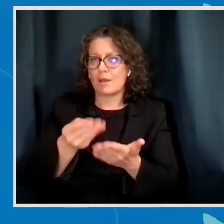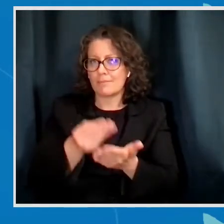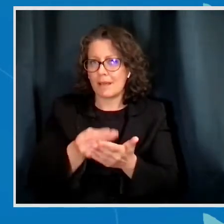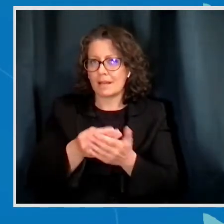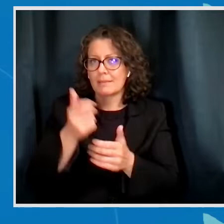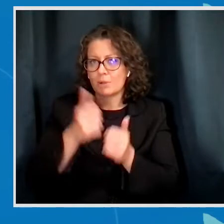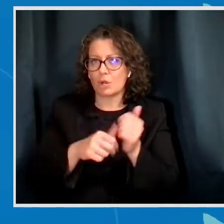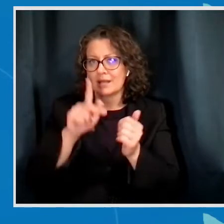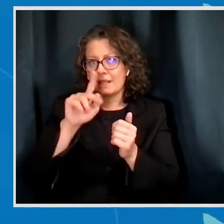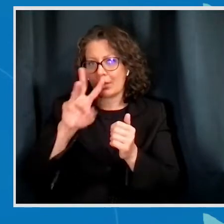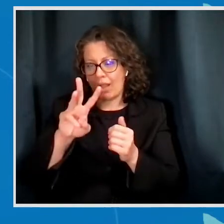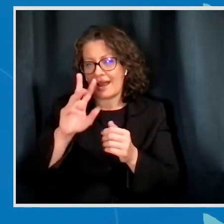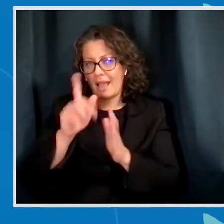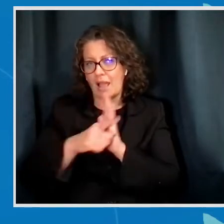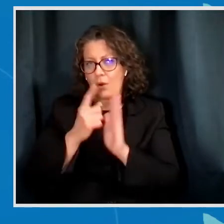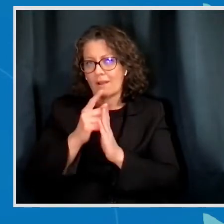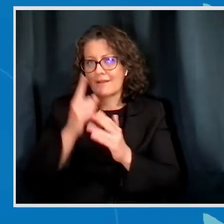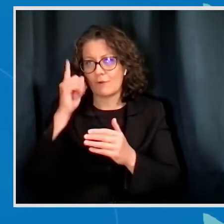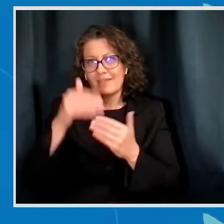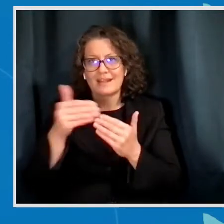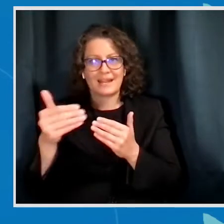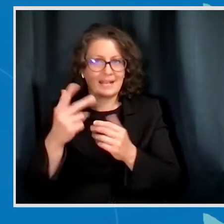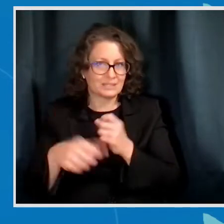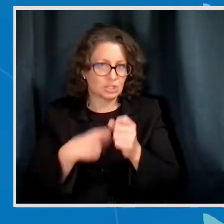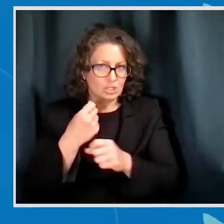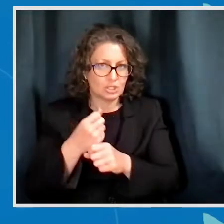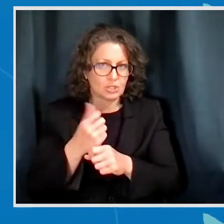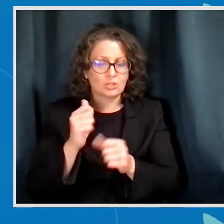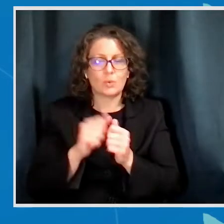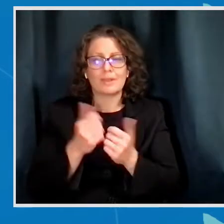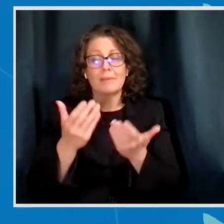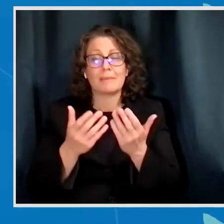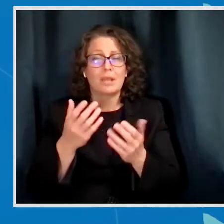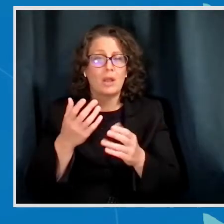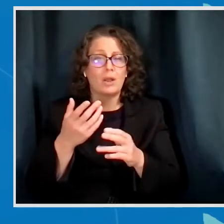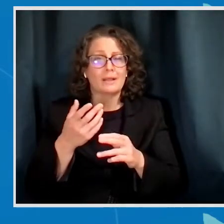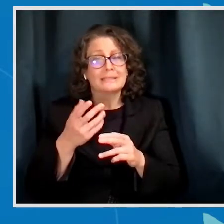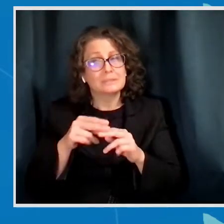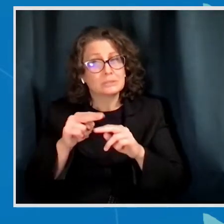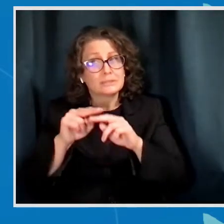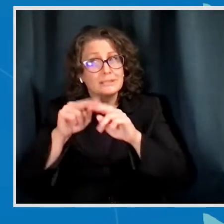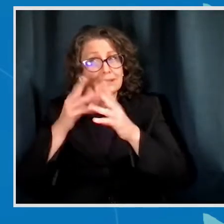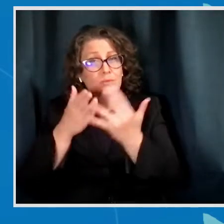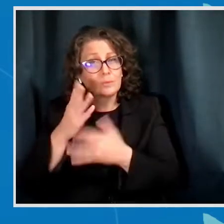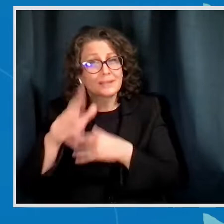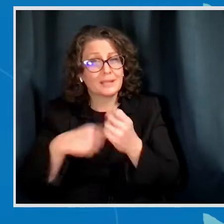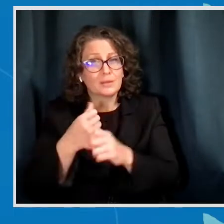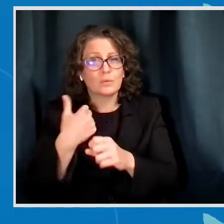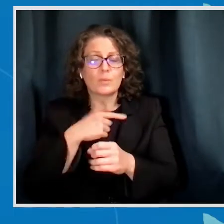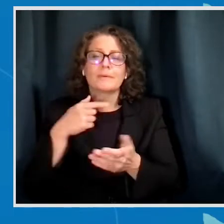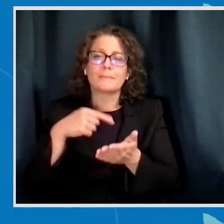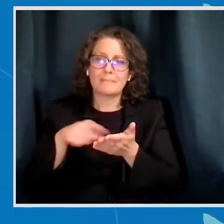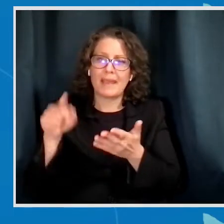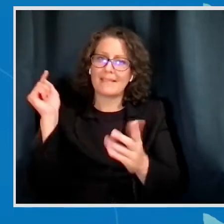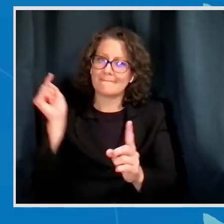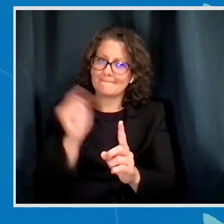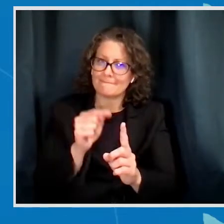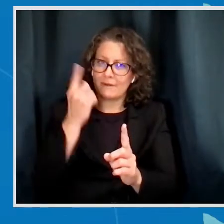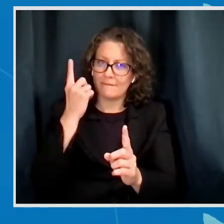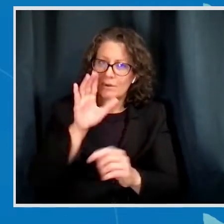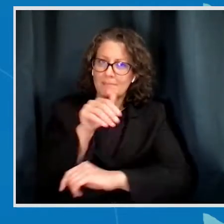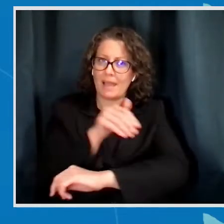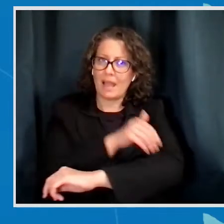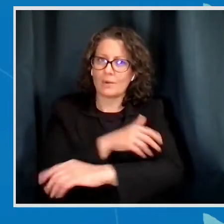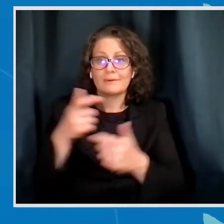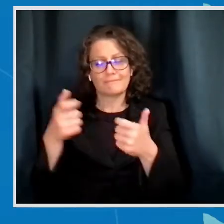cetera, over the next years, with maybe a rate of increase through the years, we'll pay the following for power. And you make a contract